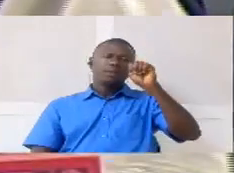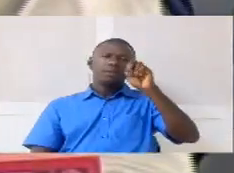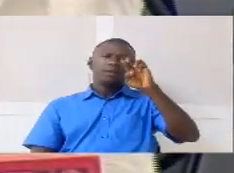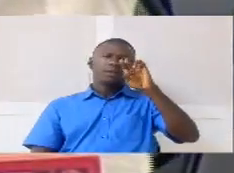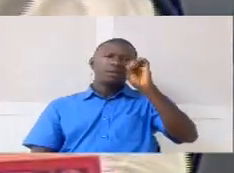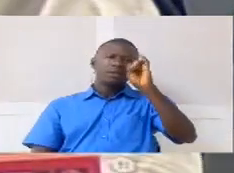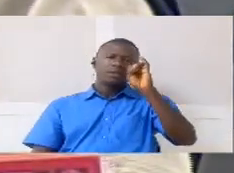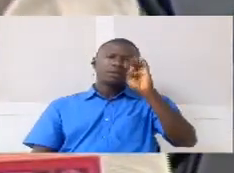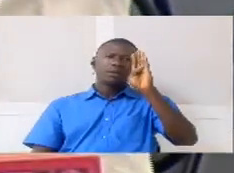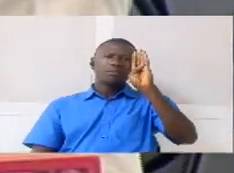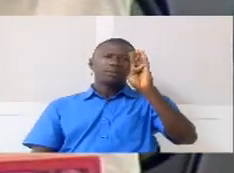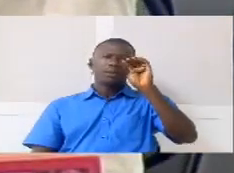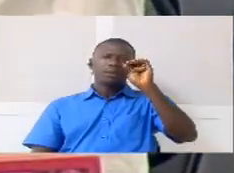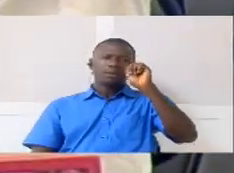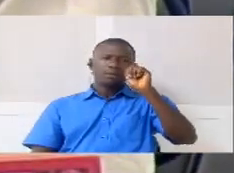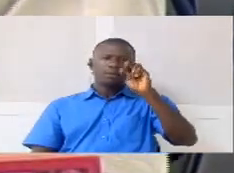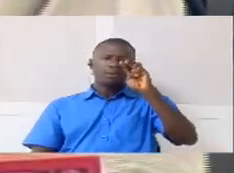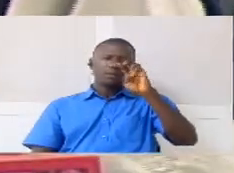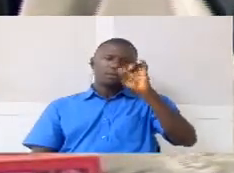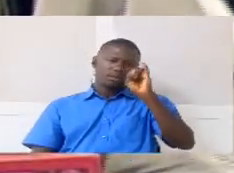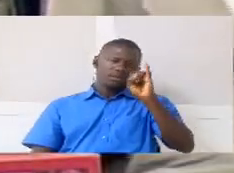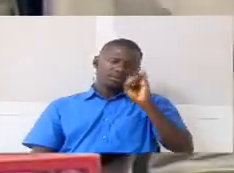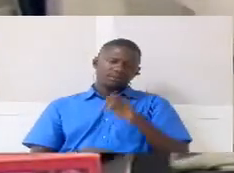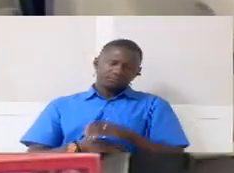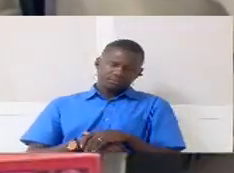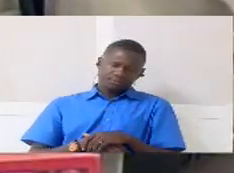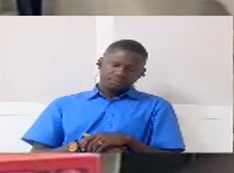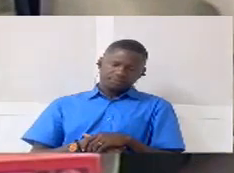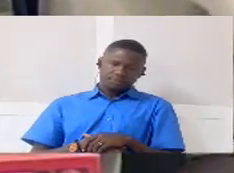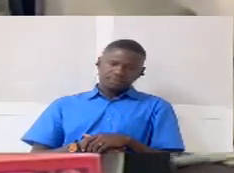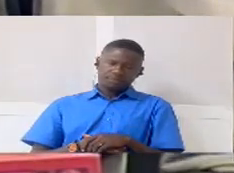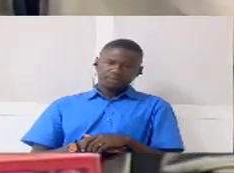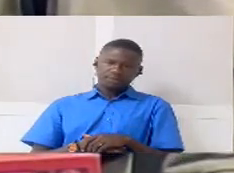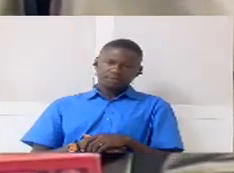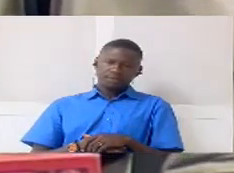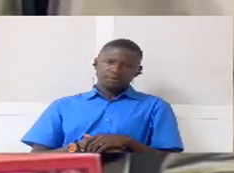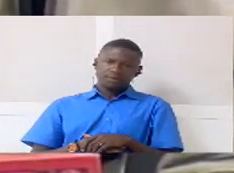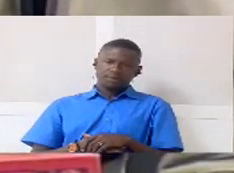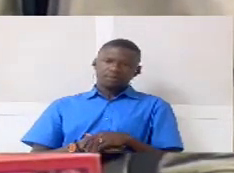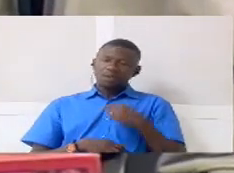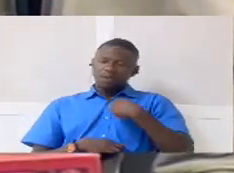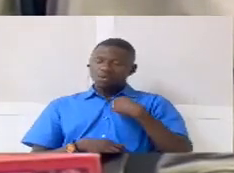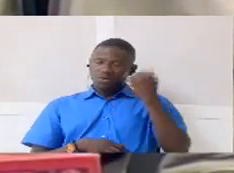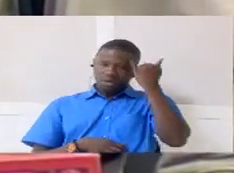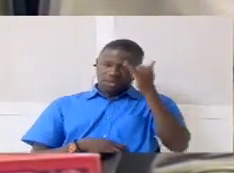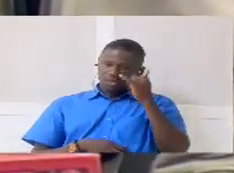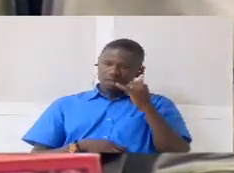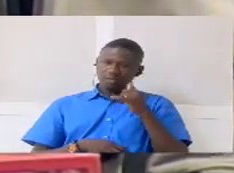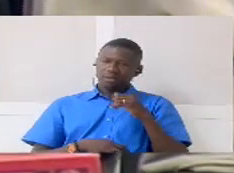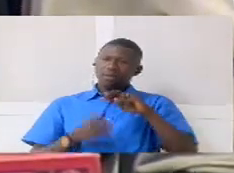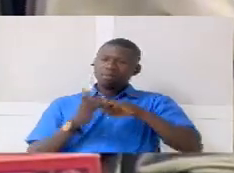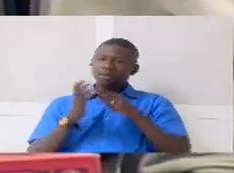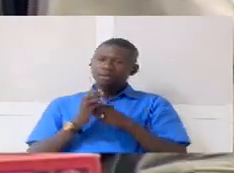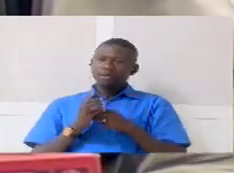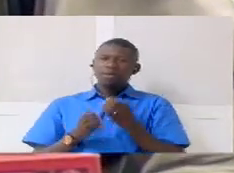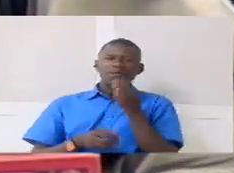Beriberi come in own definition on half thinking I'm rolling in the coming domoro mi alonko among that nutrients or